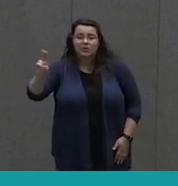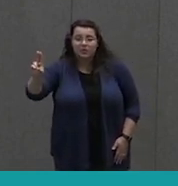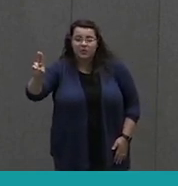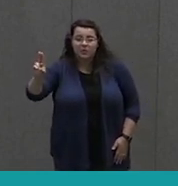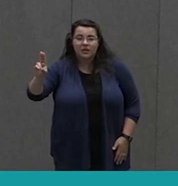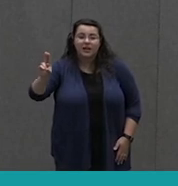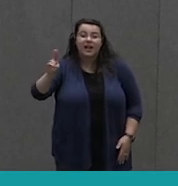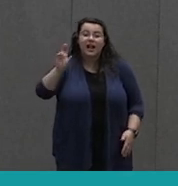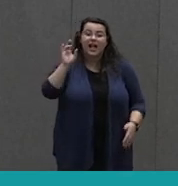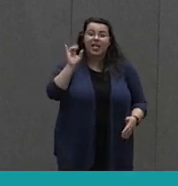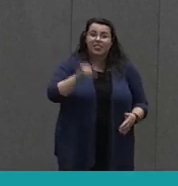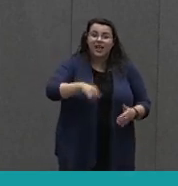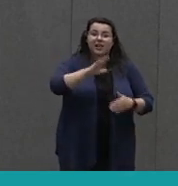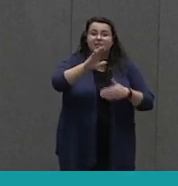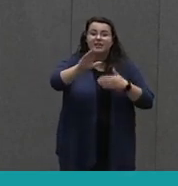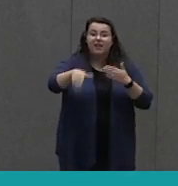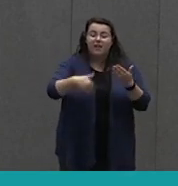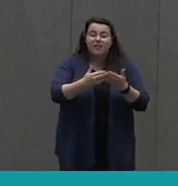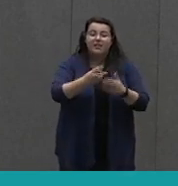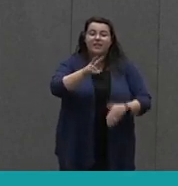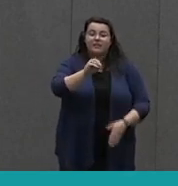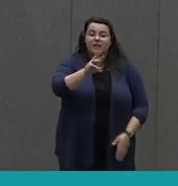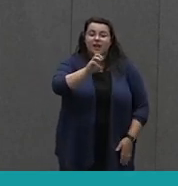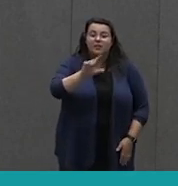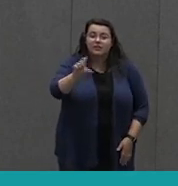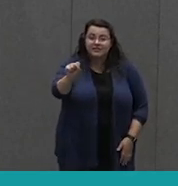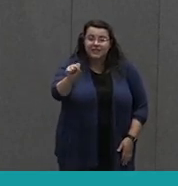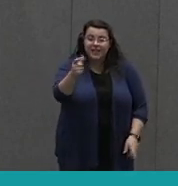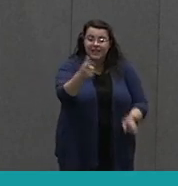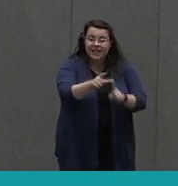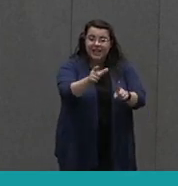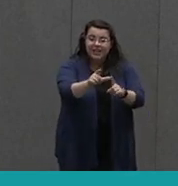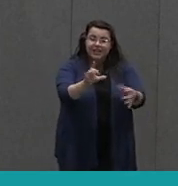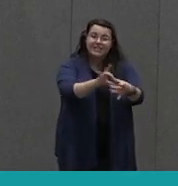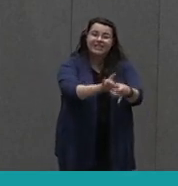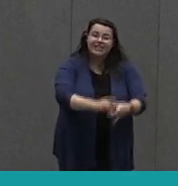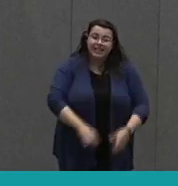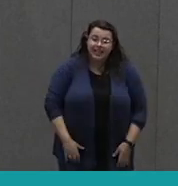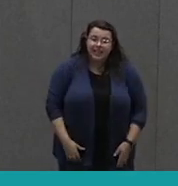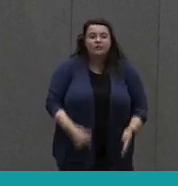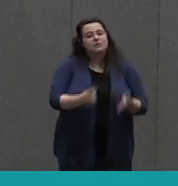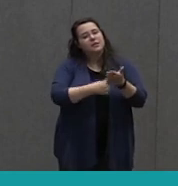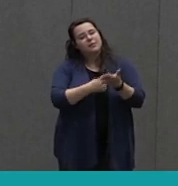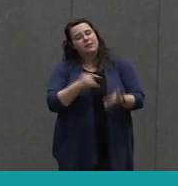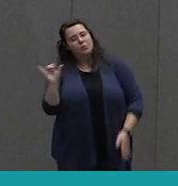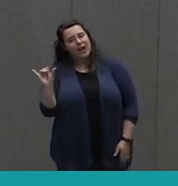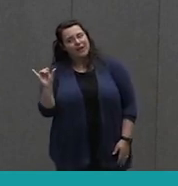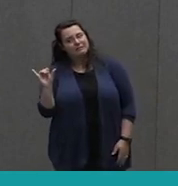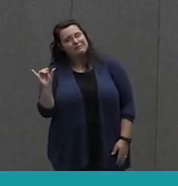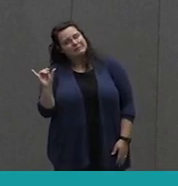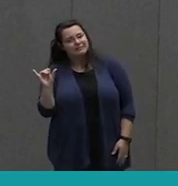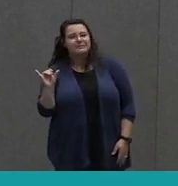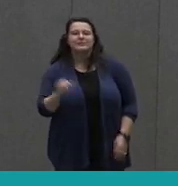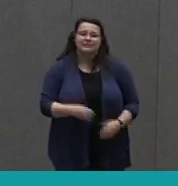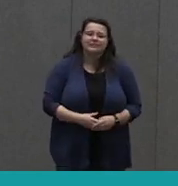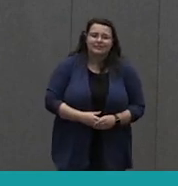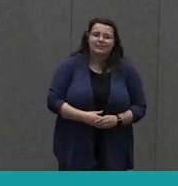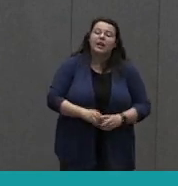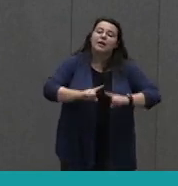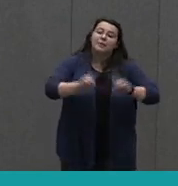Speaking of letters and words, I want to show you one more thing that you could do today. We